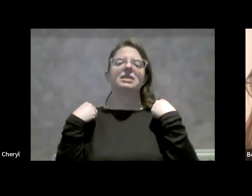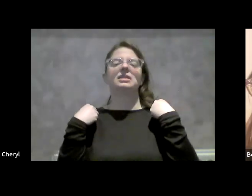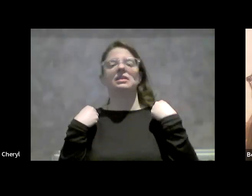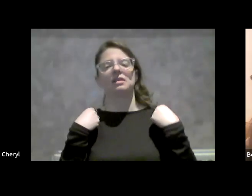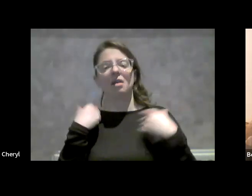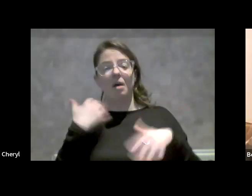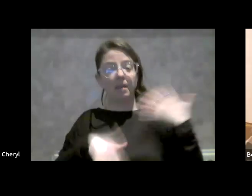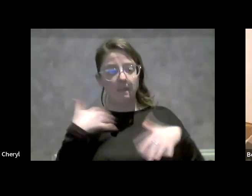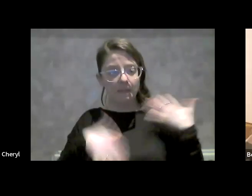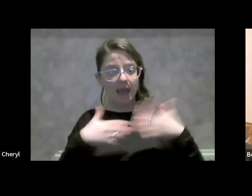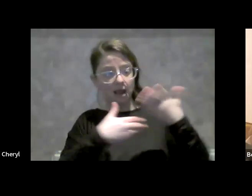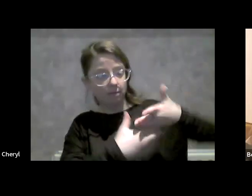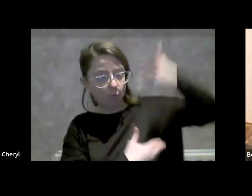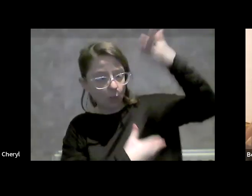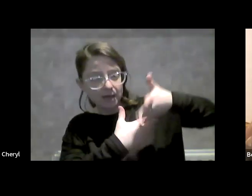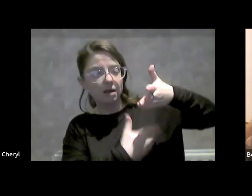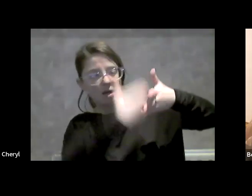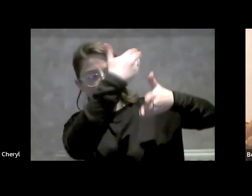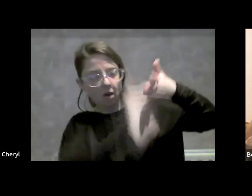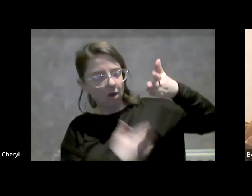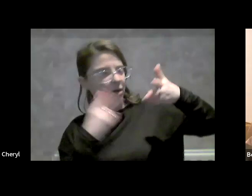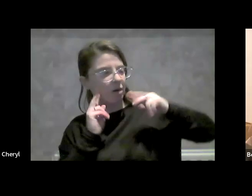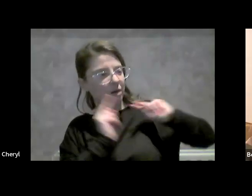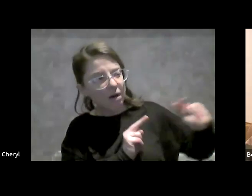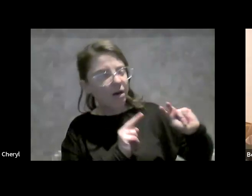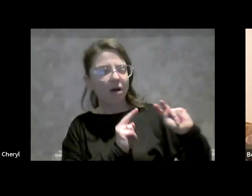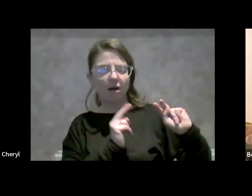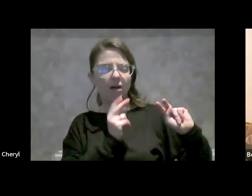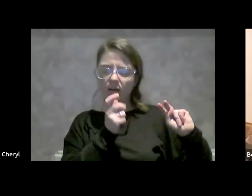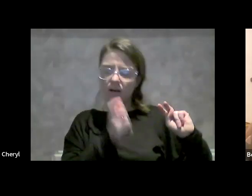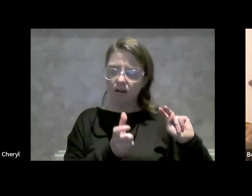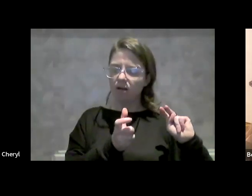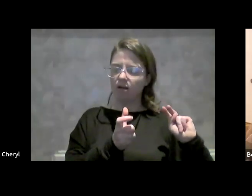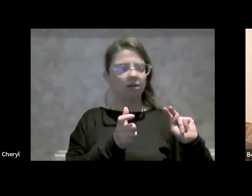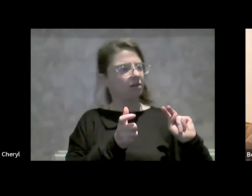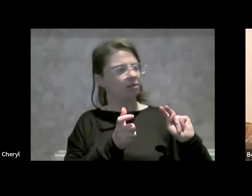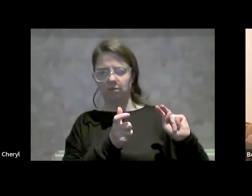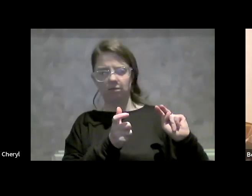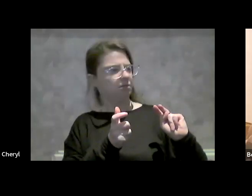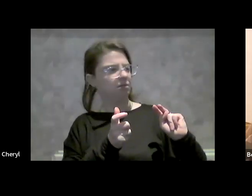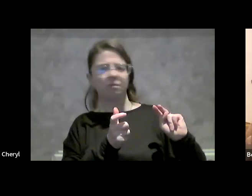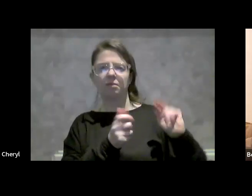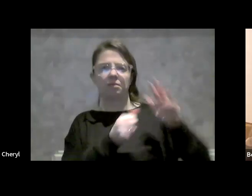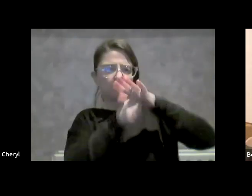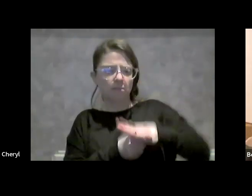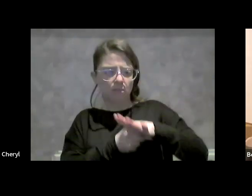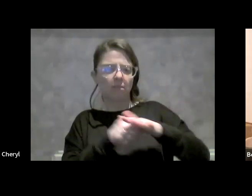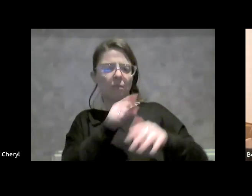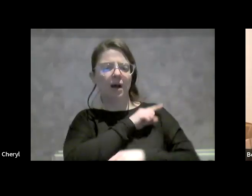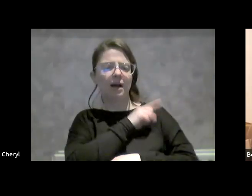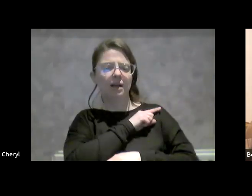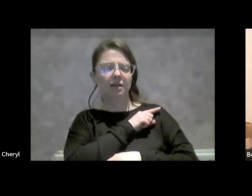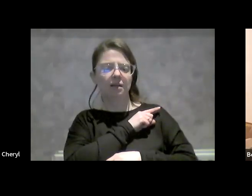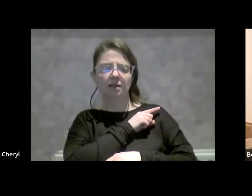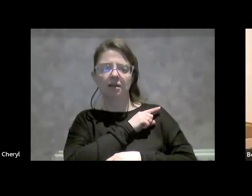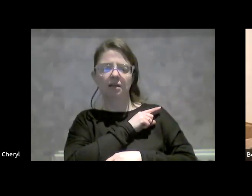pane of a basement window, a mouth lost for words, wondering, why do they keep us underground?